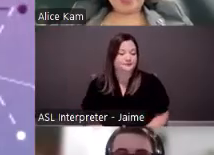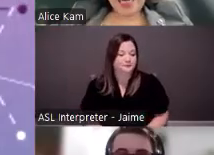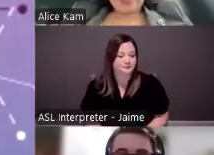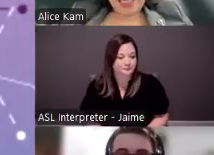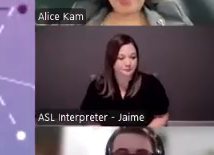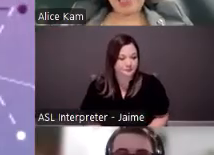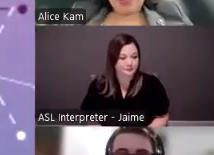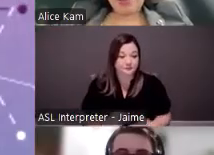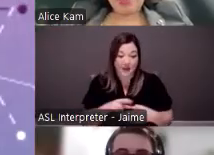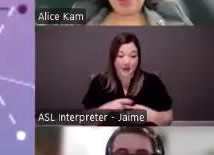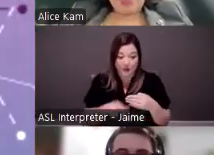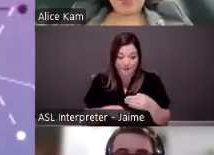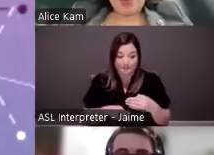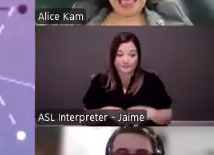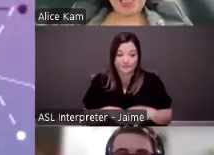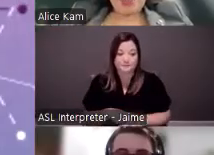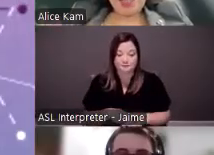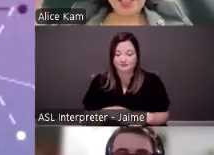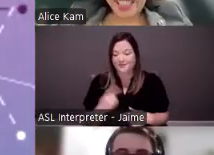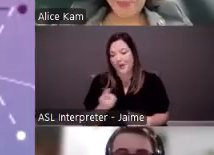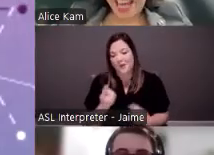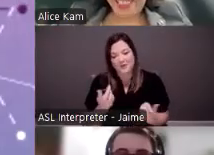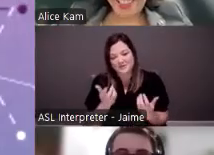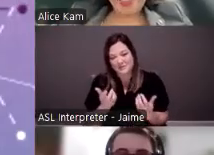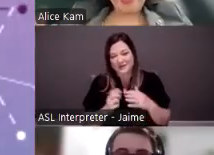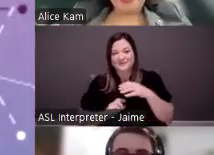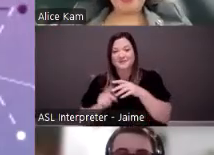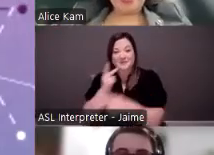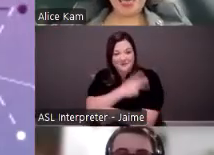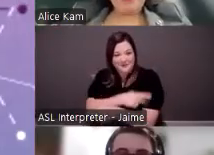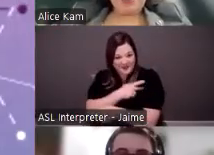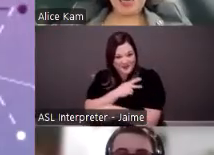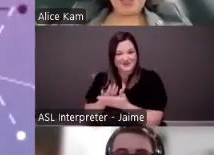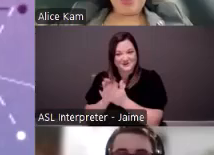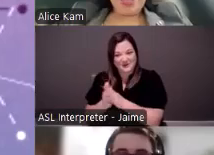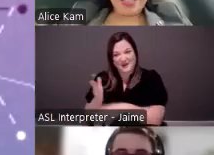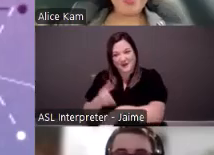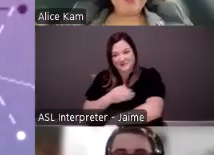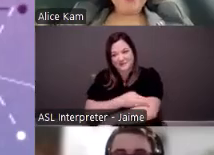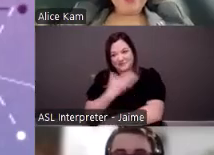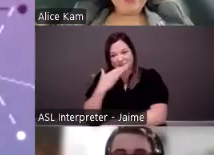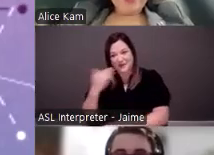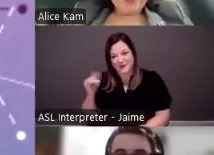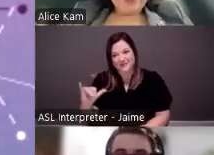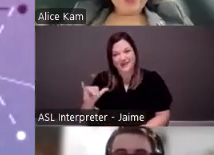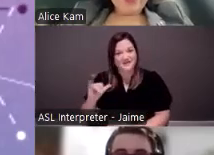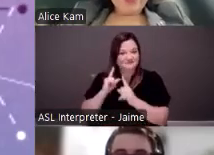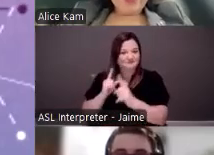course, the outcome we always want patient to get better. So that's what the ultimate outcome is.